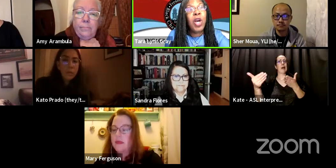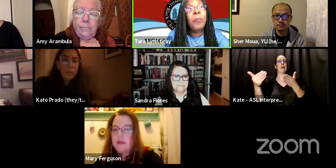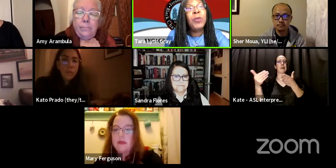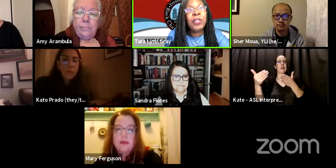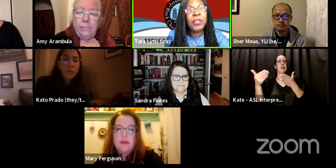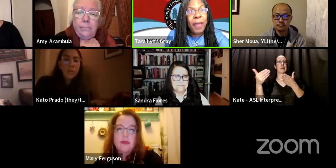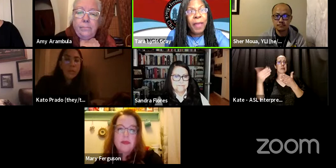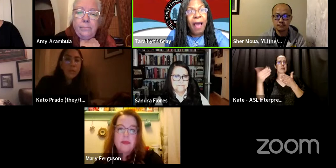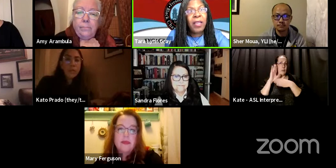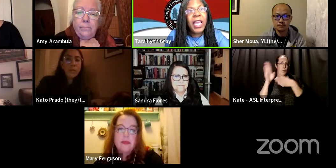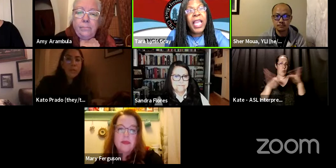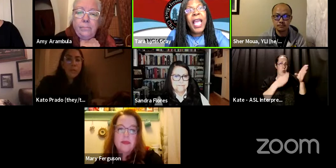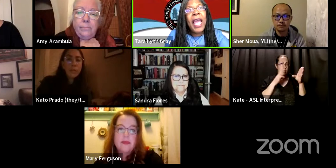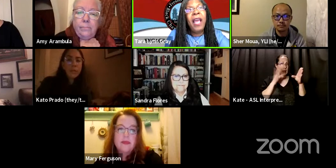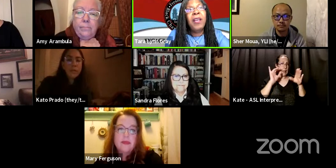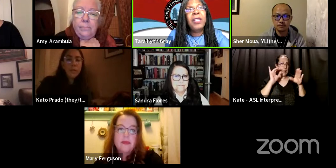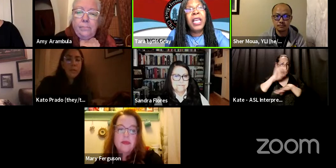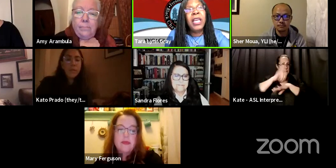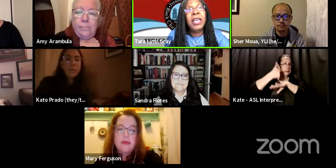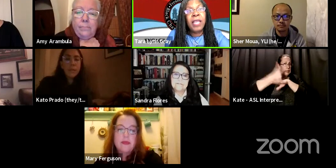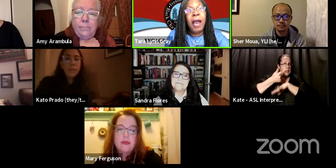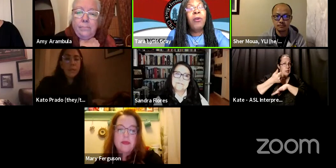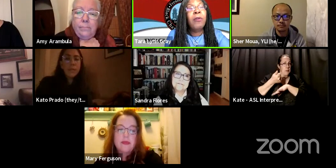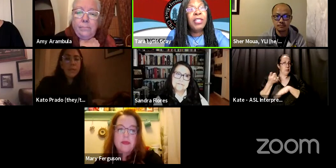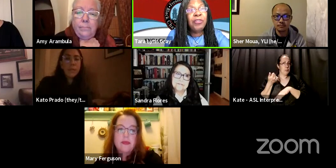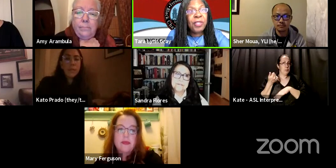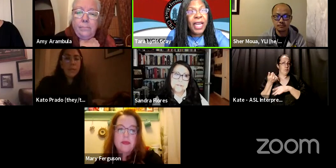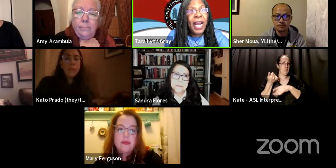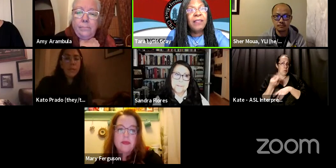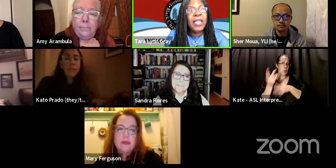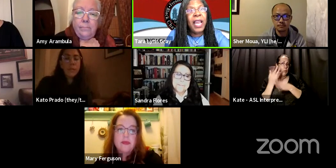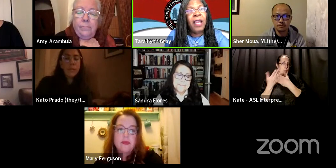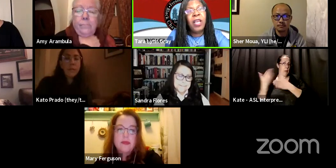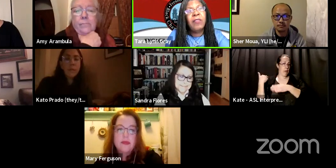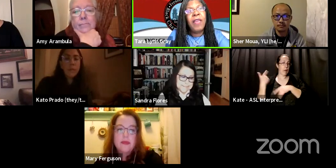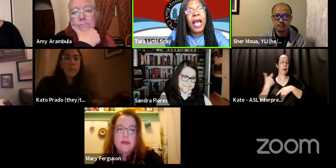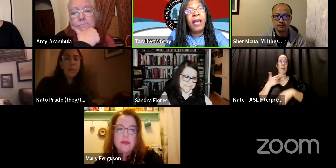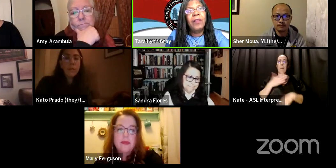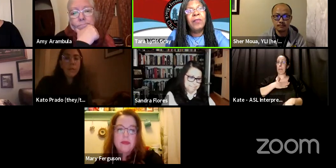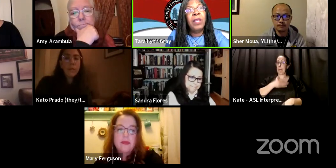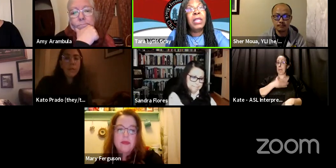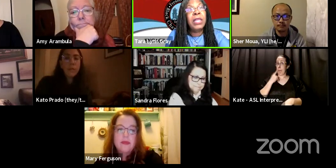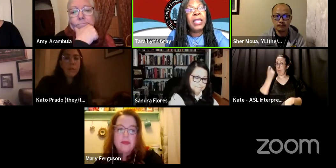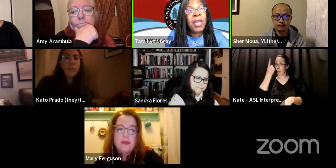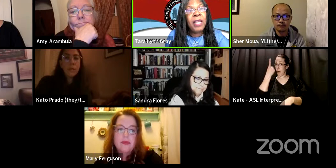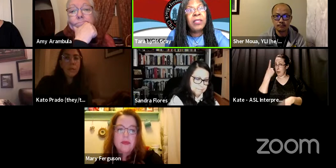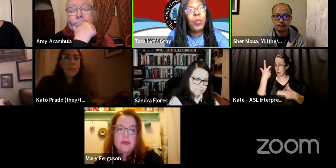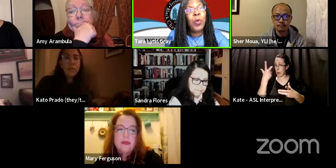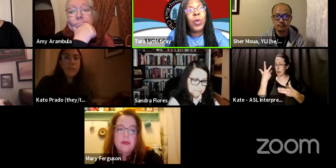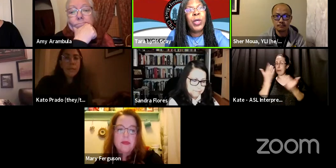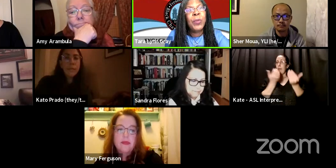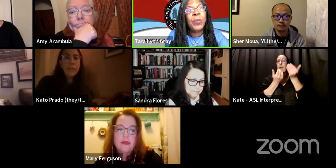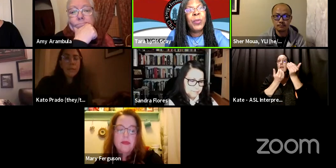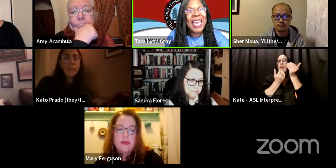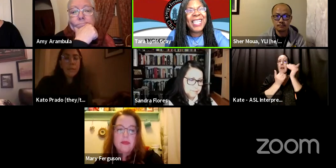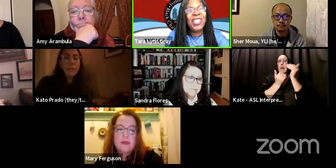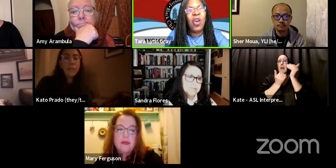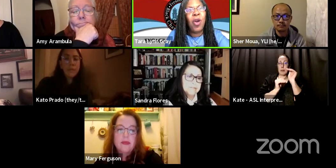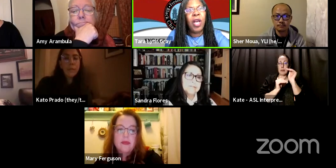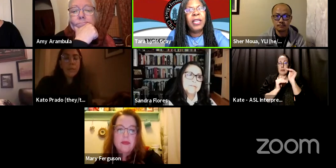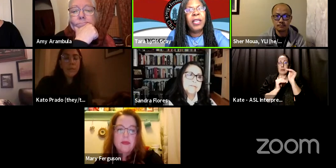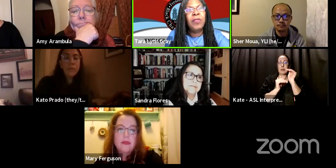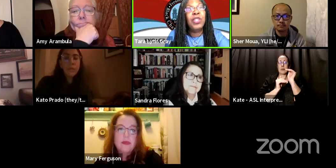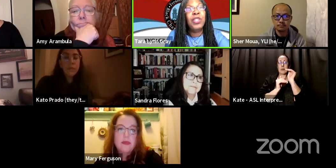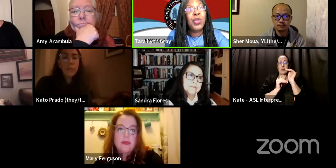created a couple years back. And it's our understanding that the limits were